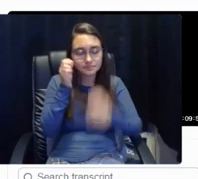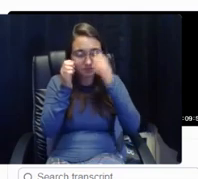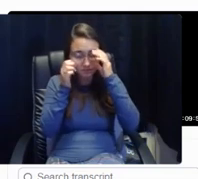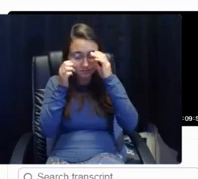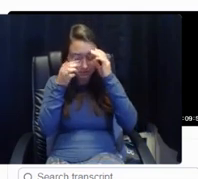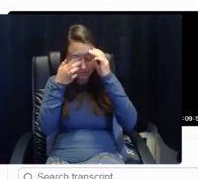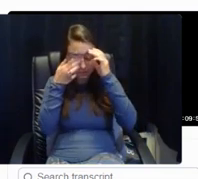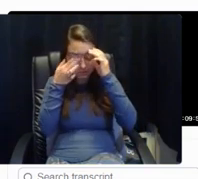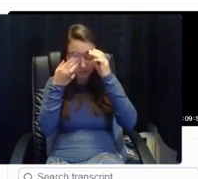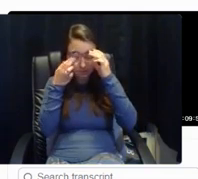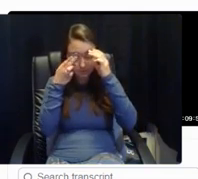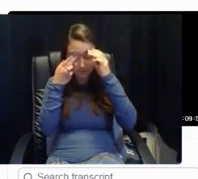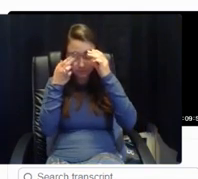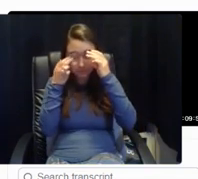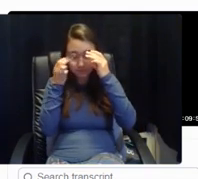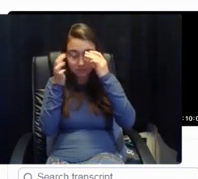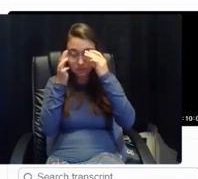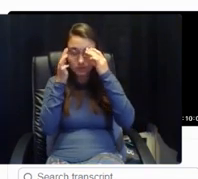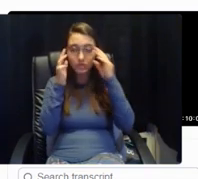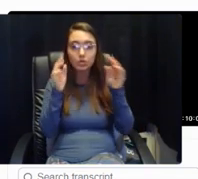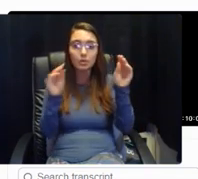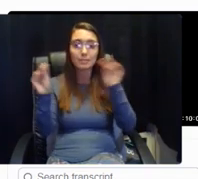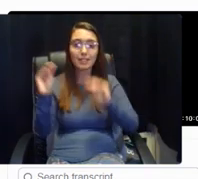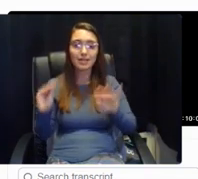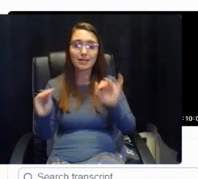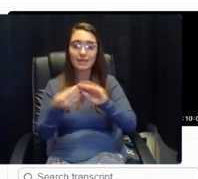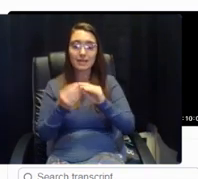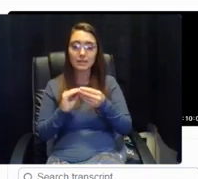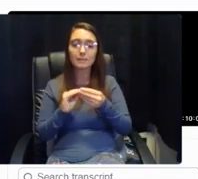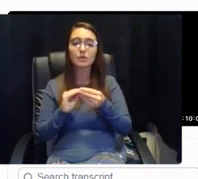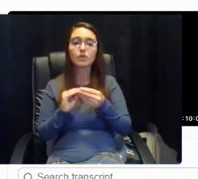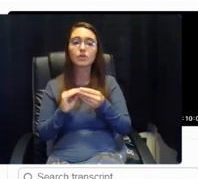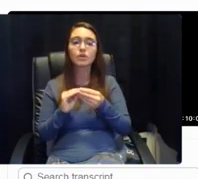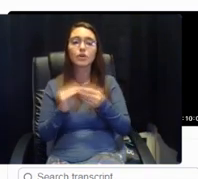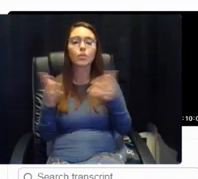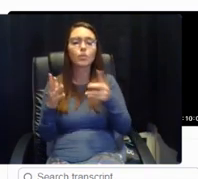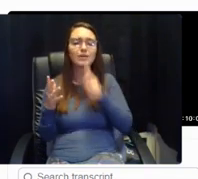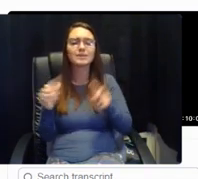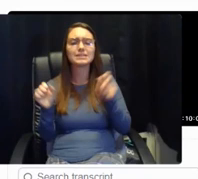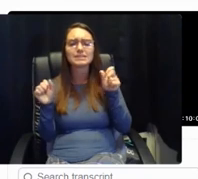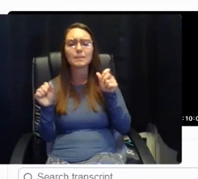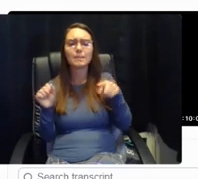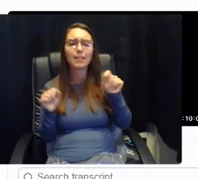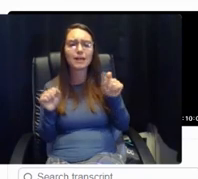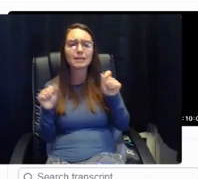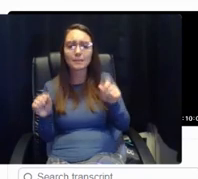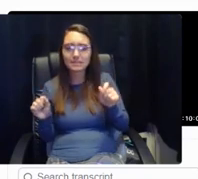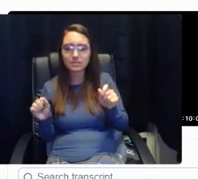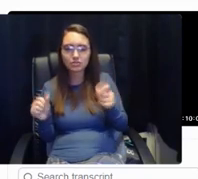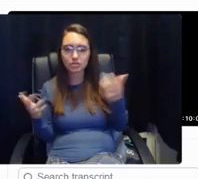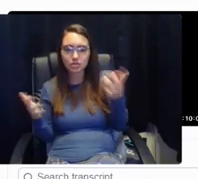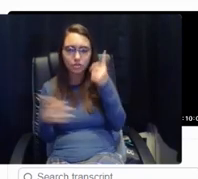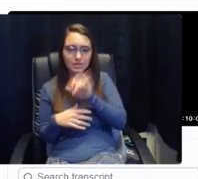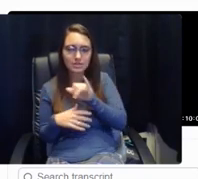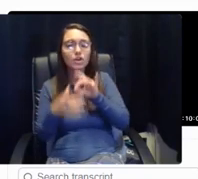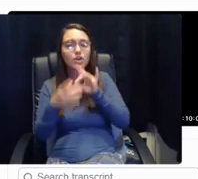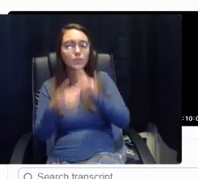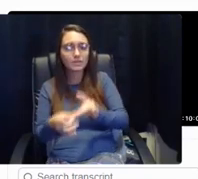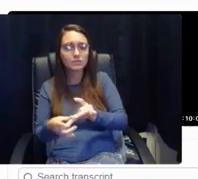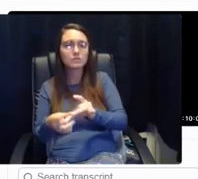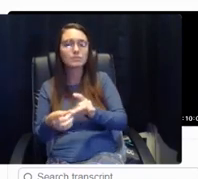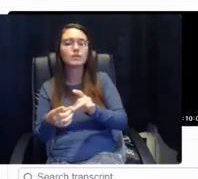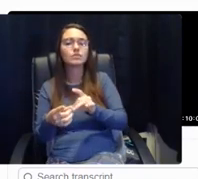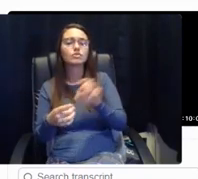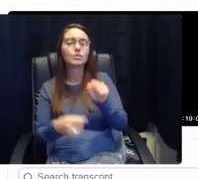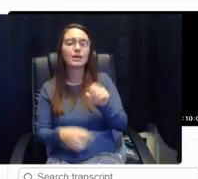number, calculate what is the platinum potential look like, and then with respect to SCE,